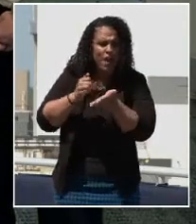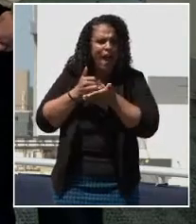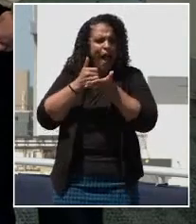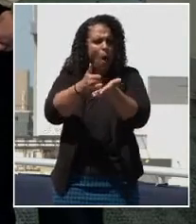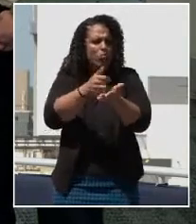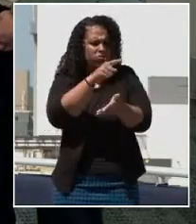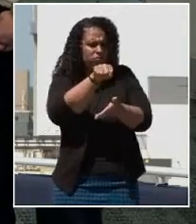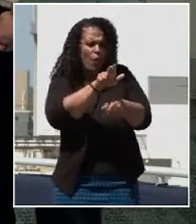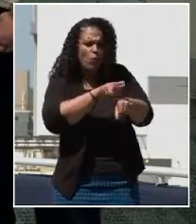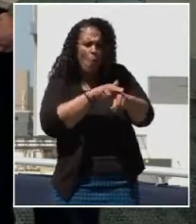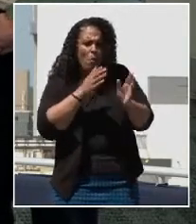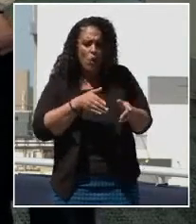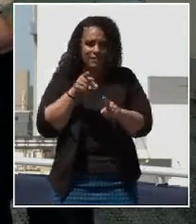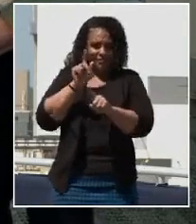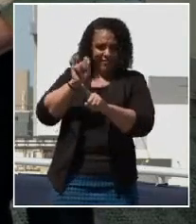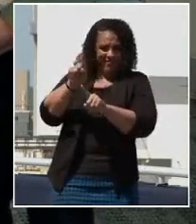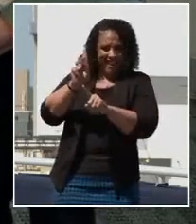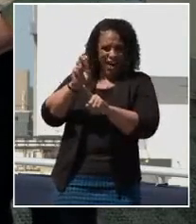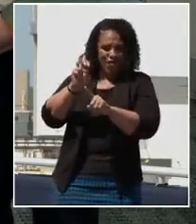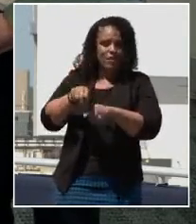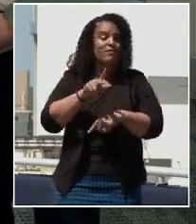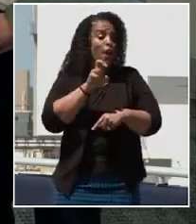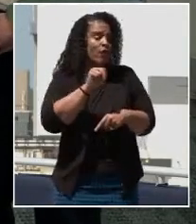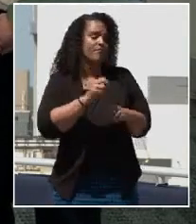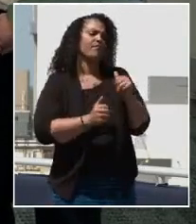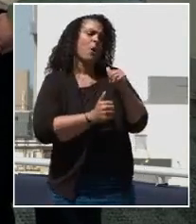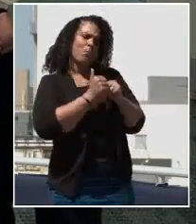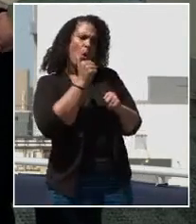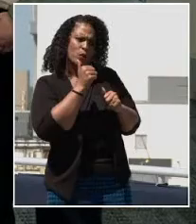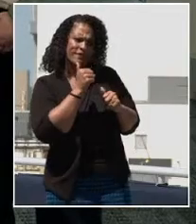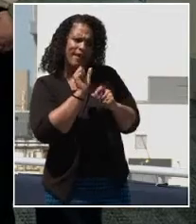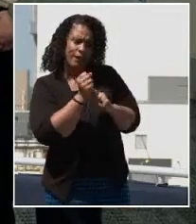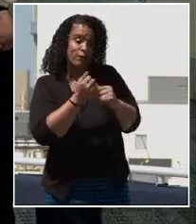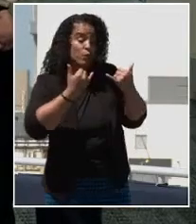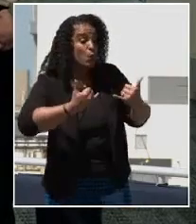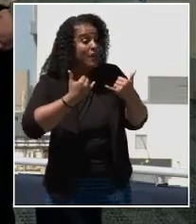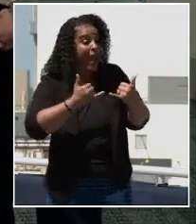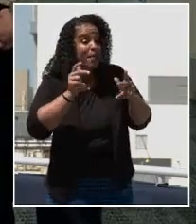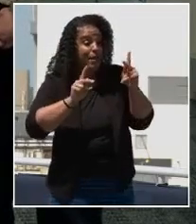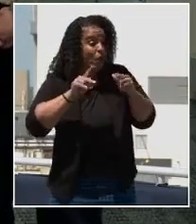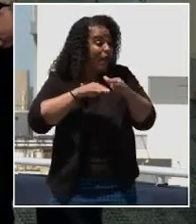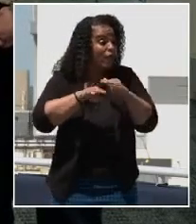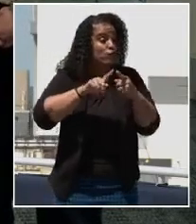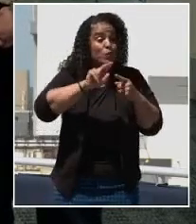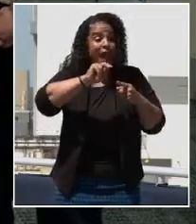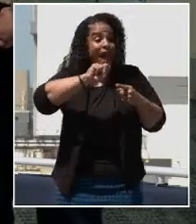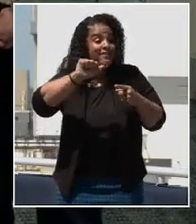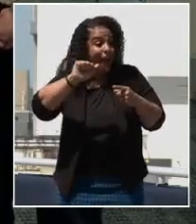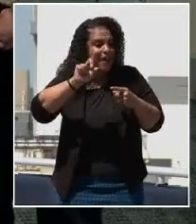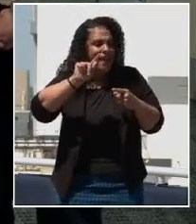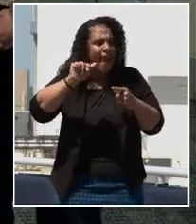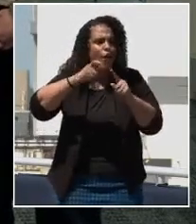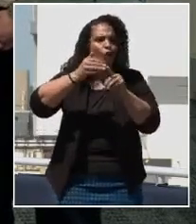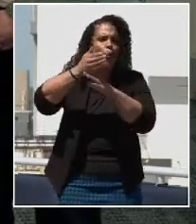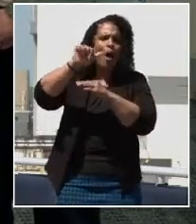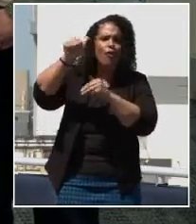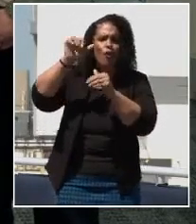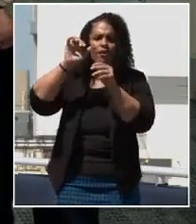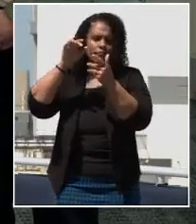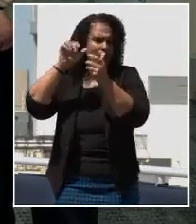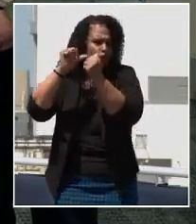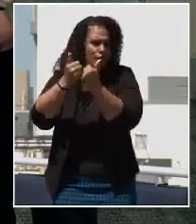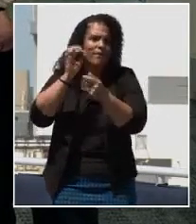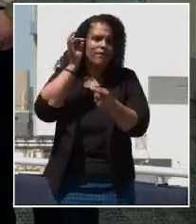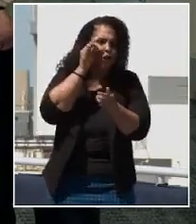average person let's start with you Karen in most cases today people get access to NASA data through other agencies federal